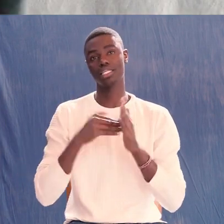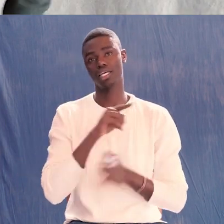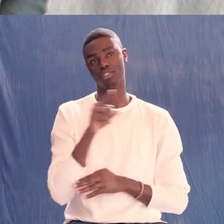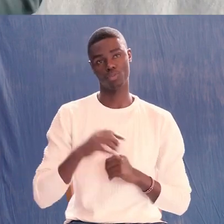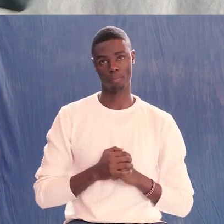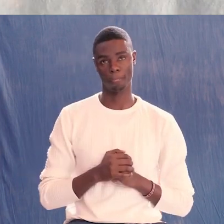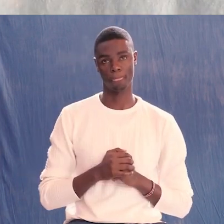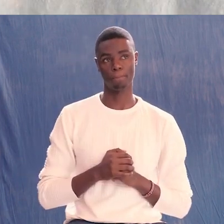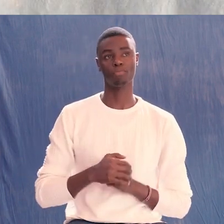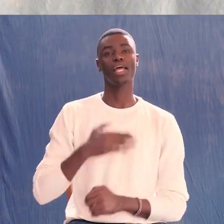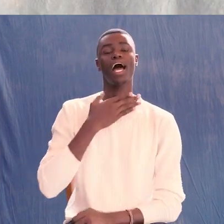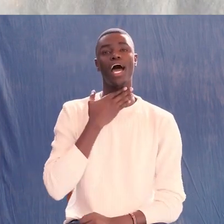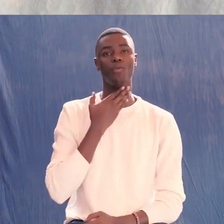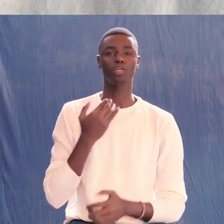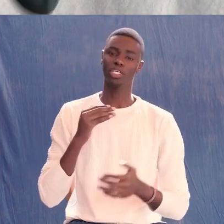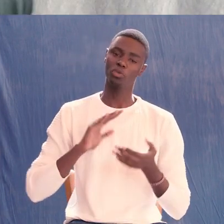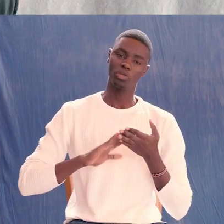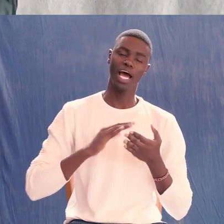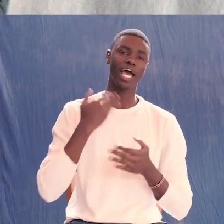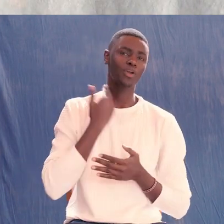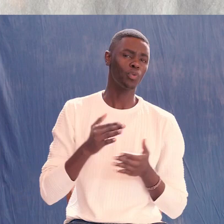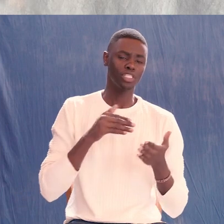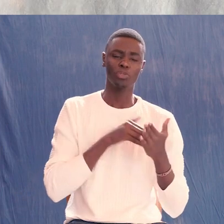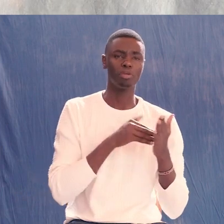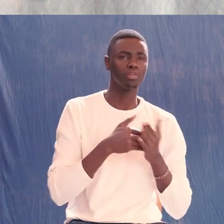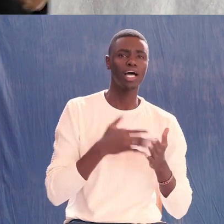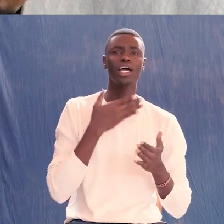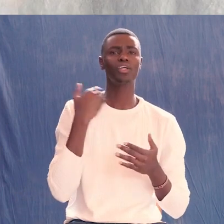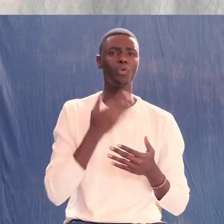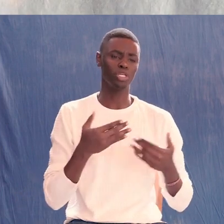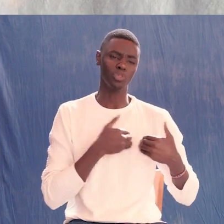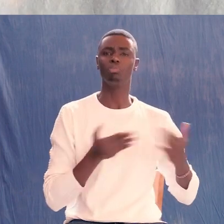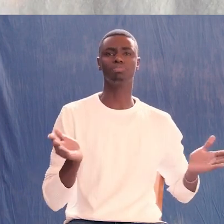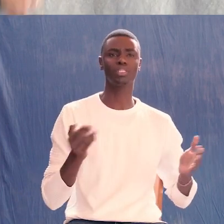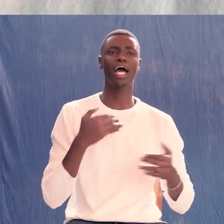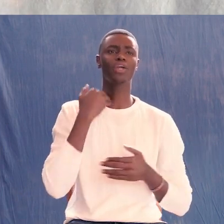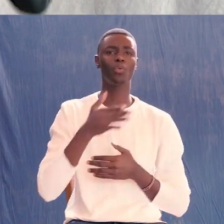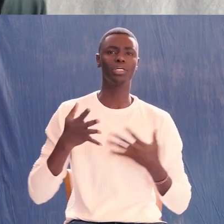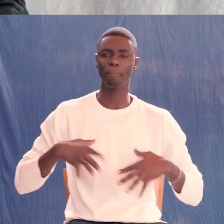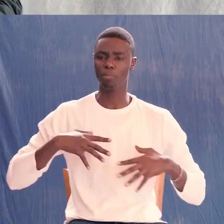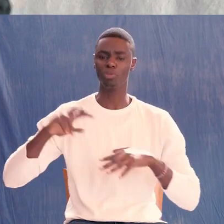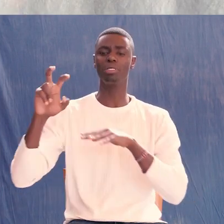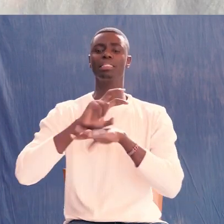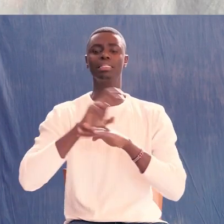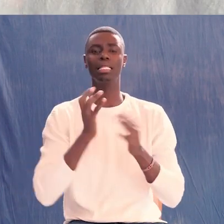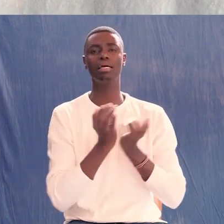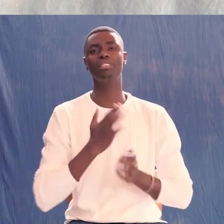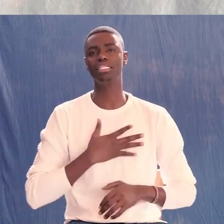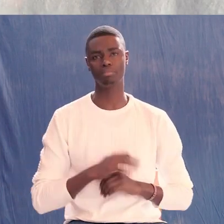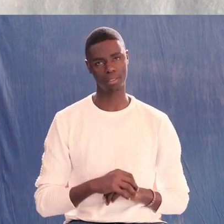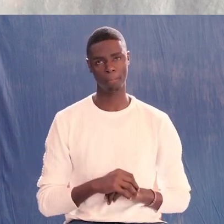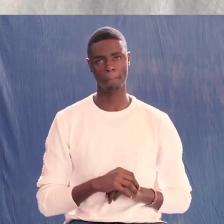And so I don't want to be vulnerable, I don't want to open myself up, I don't want people in my space, I don't want people to see my weaknesses,